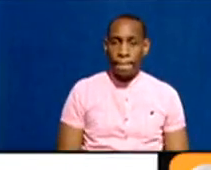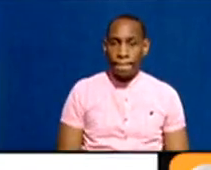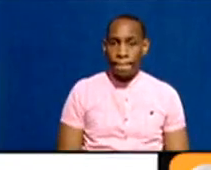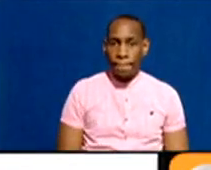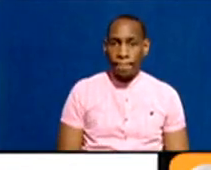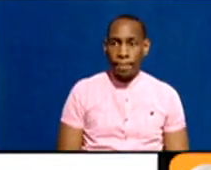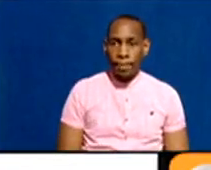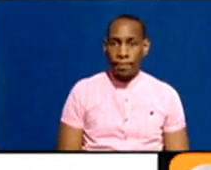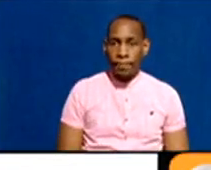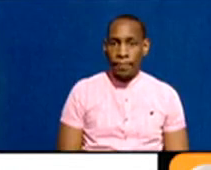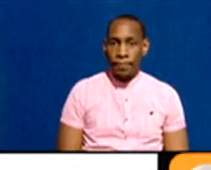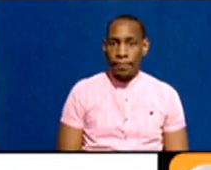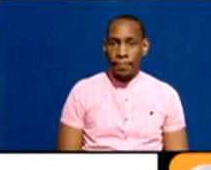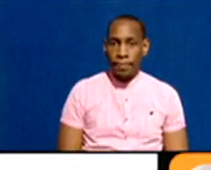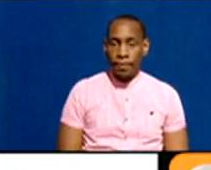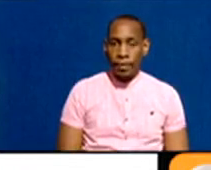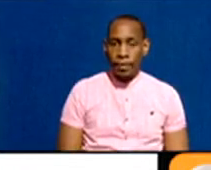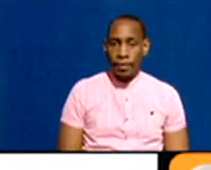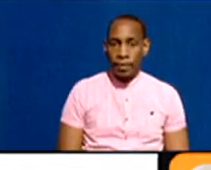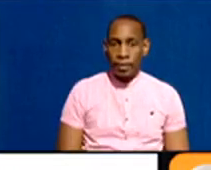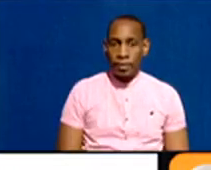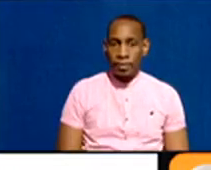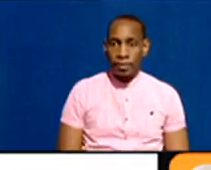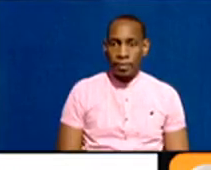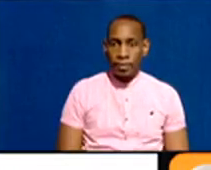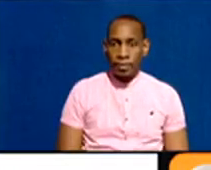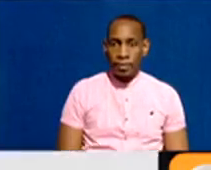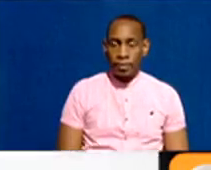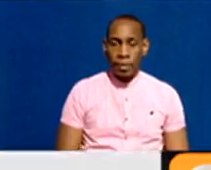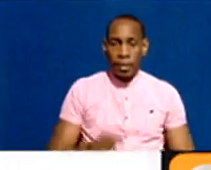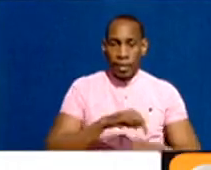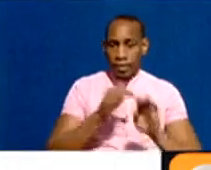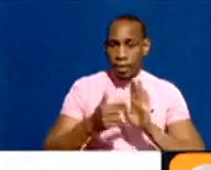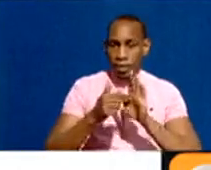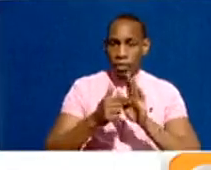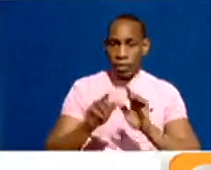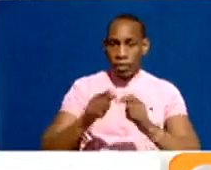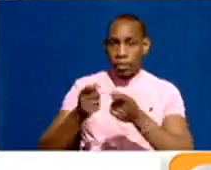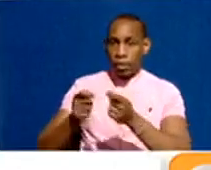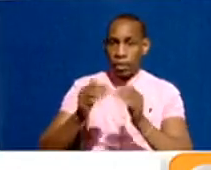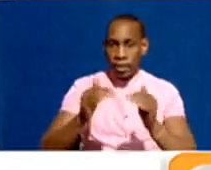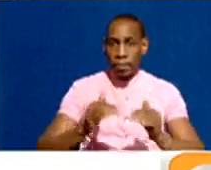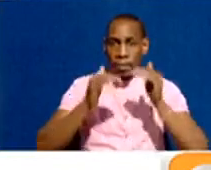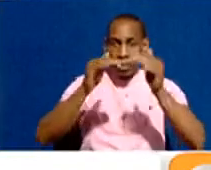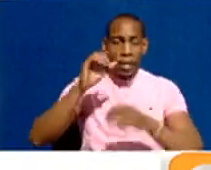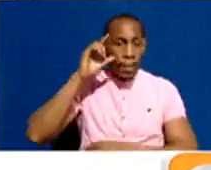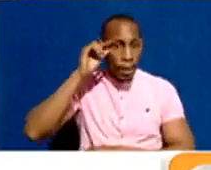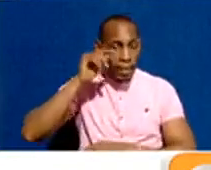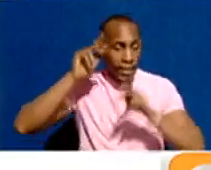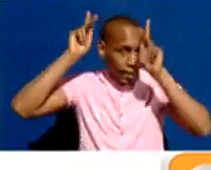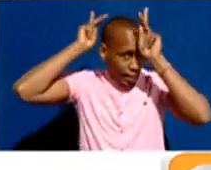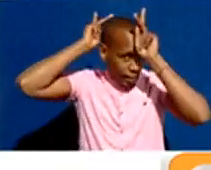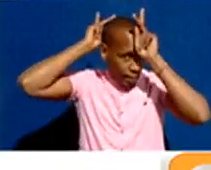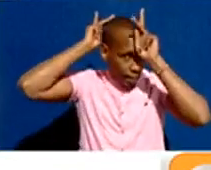forward the manipulated postponement of Mombasa and Kakamega,